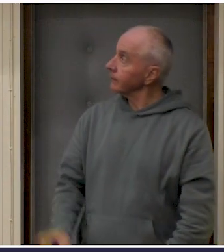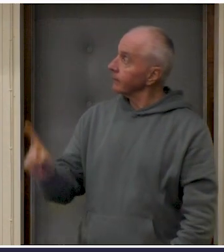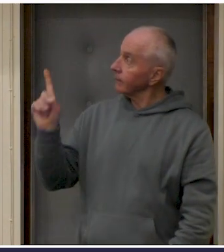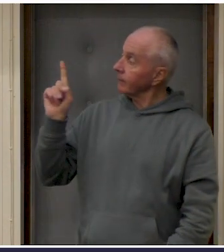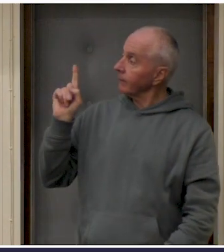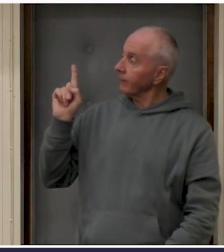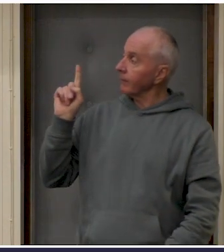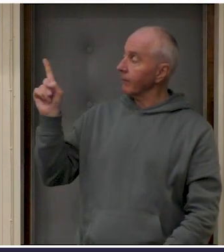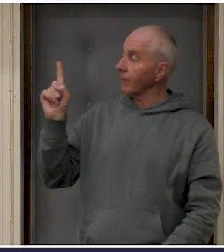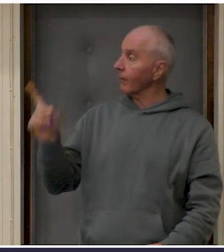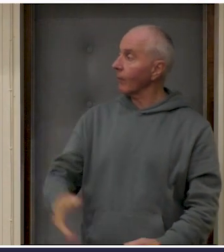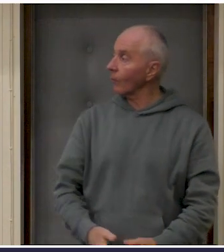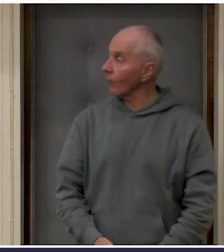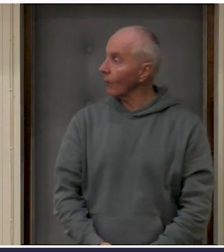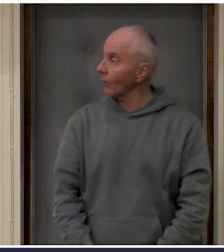things,